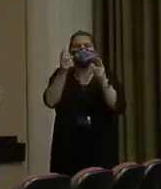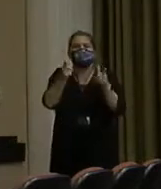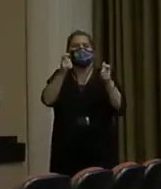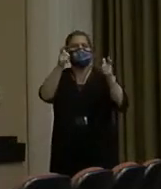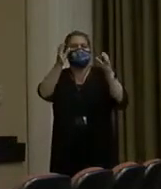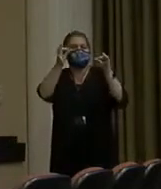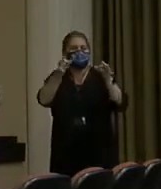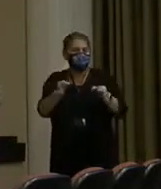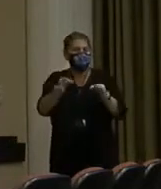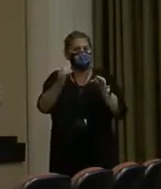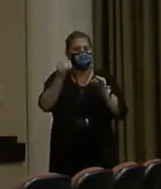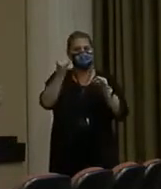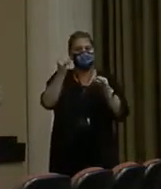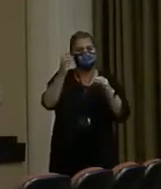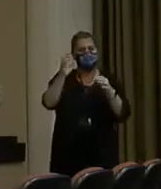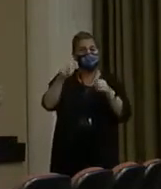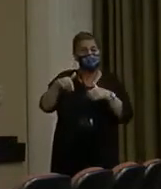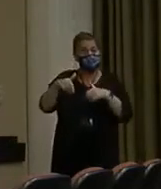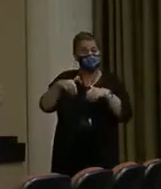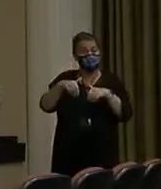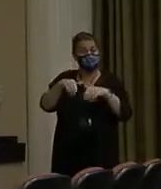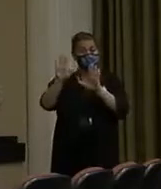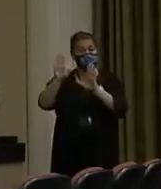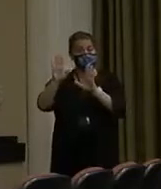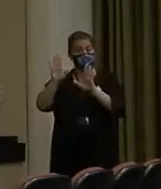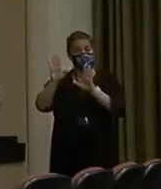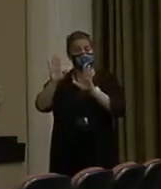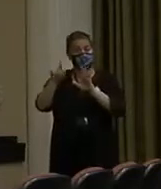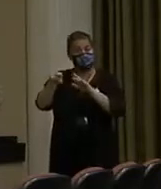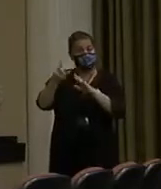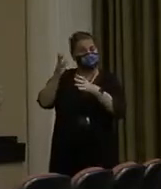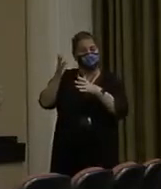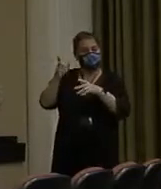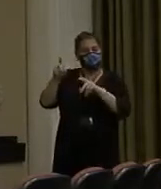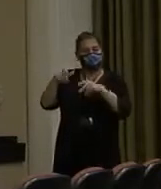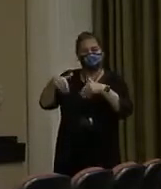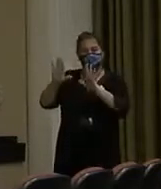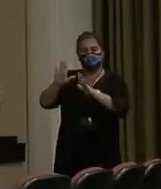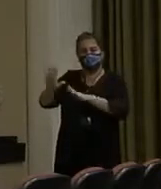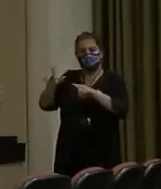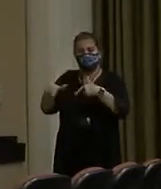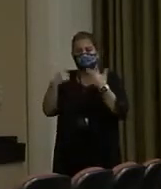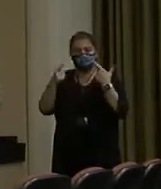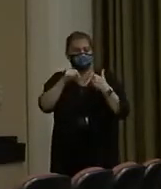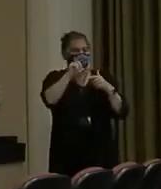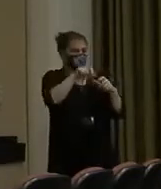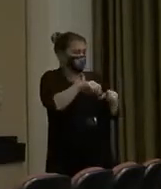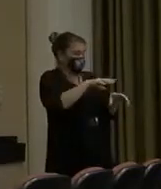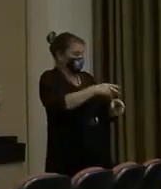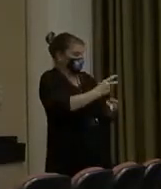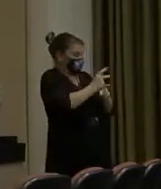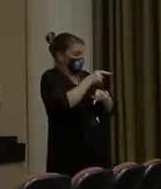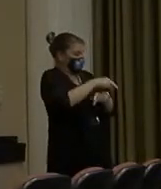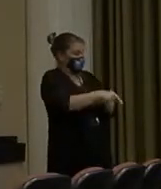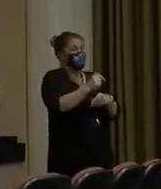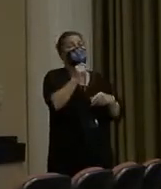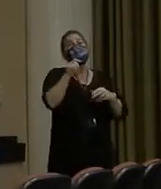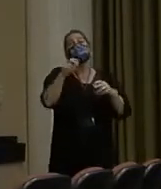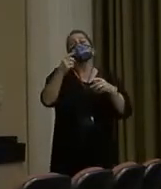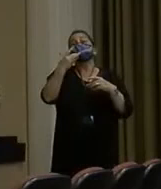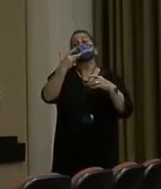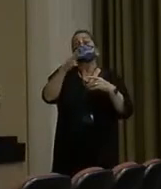or not you were going to have to sacrifice someone's life for others. And while we didn't get into this, we'll call it